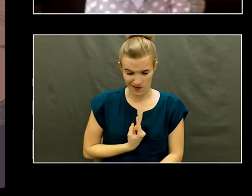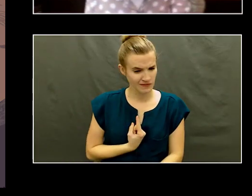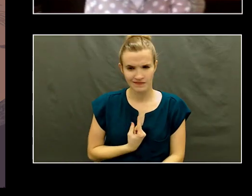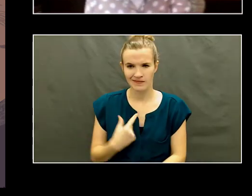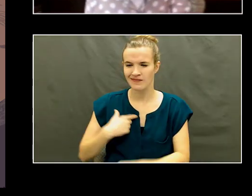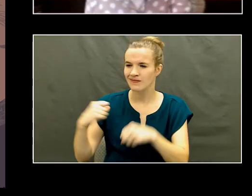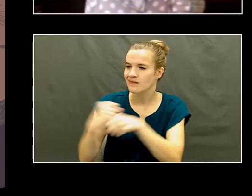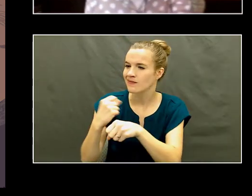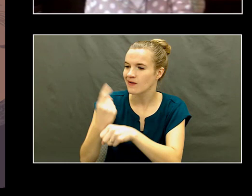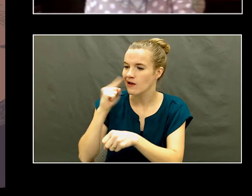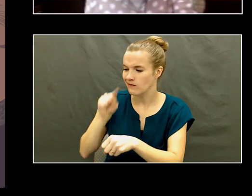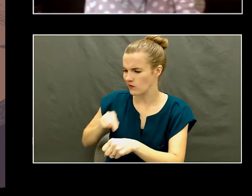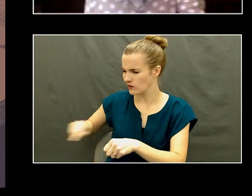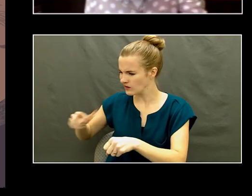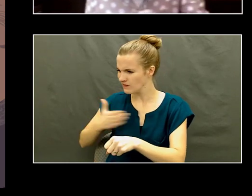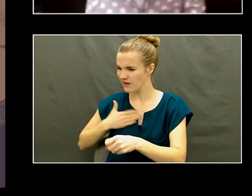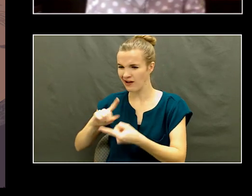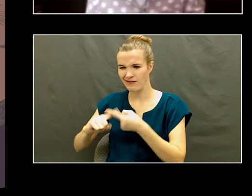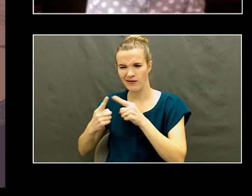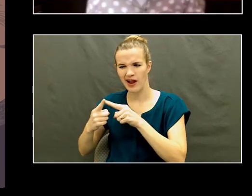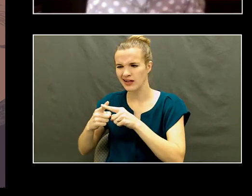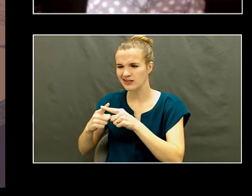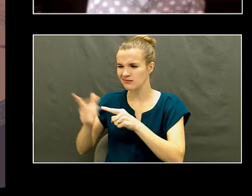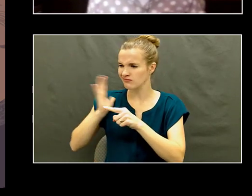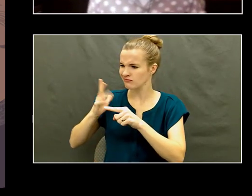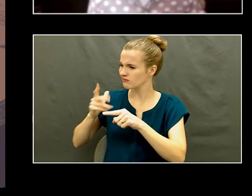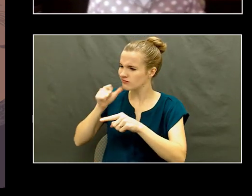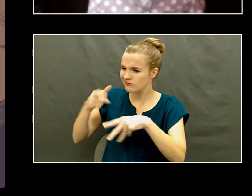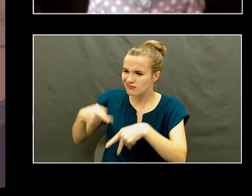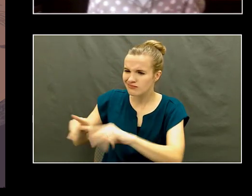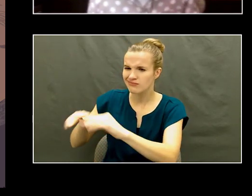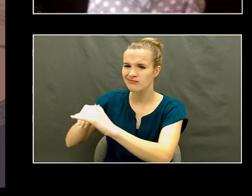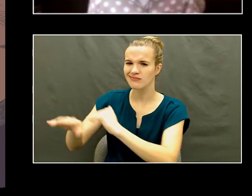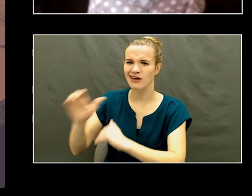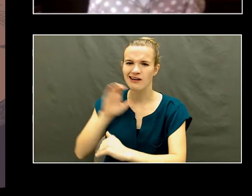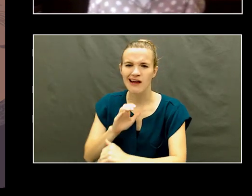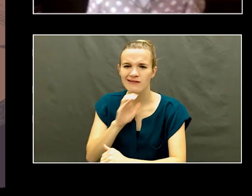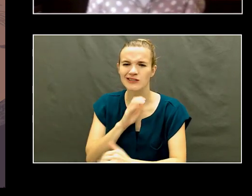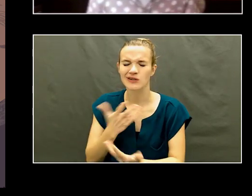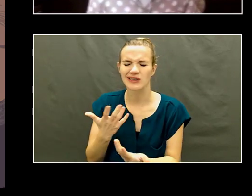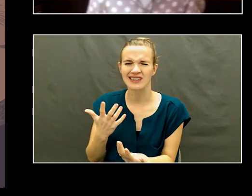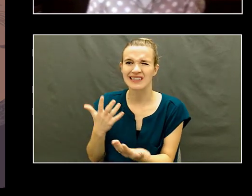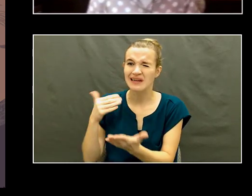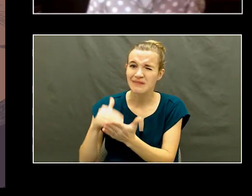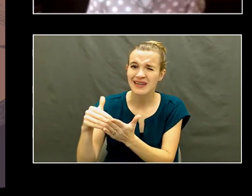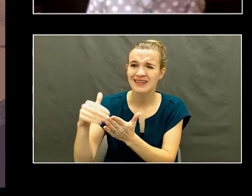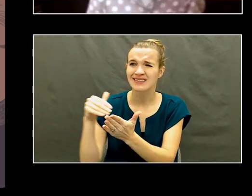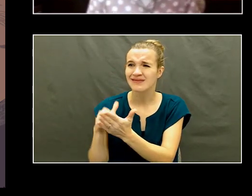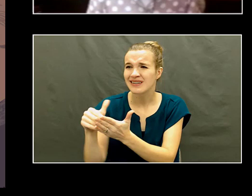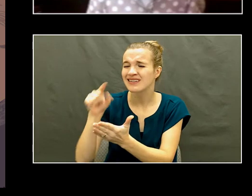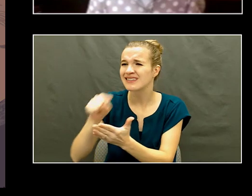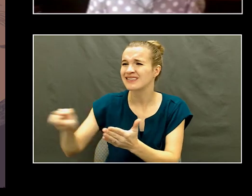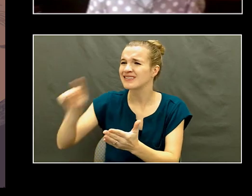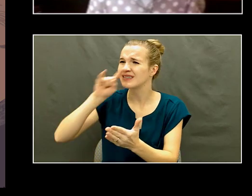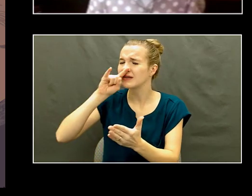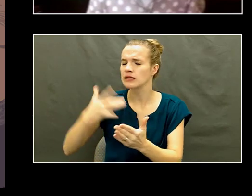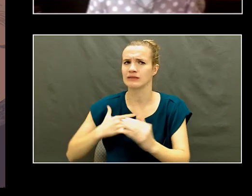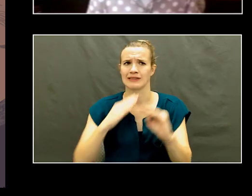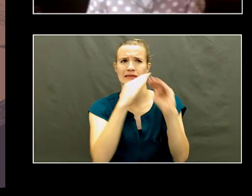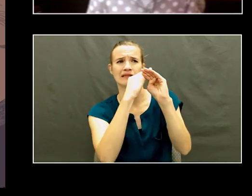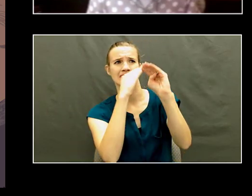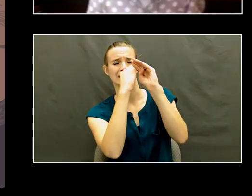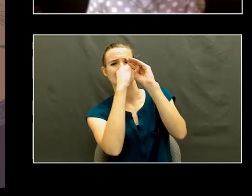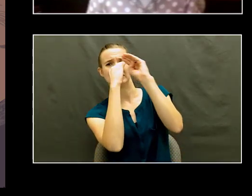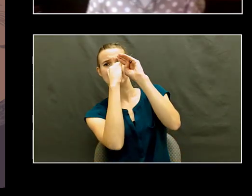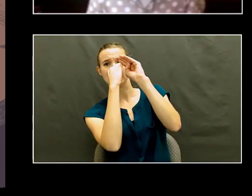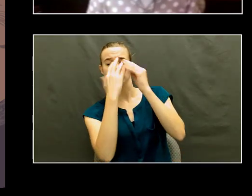lunch. It's about millions of other kids who get stopped at every turn. Jennifer wants to speak up